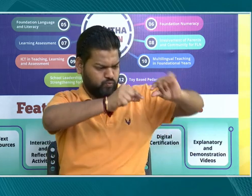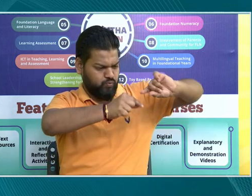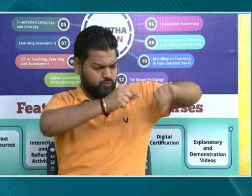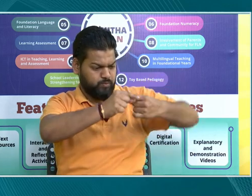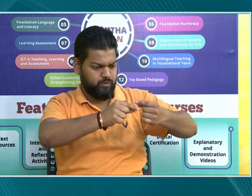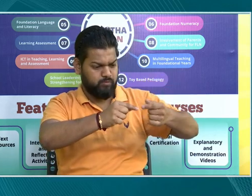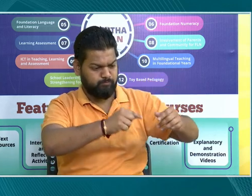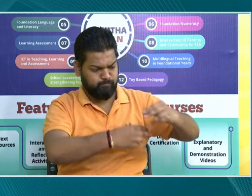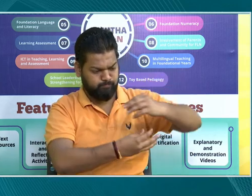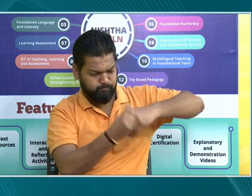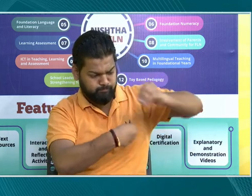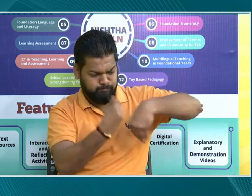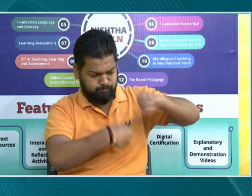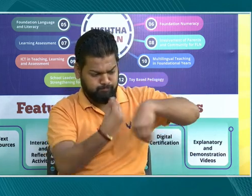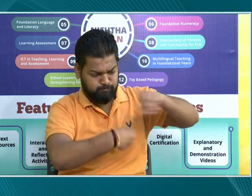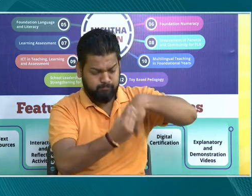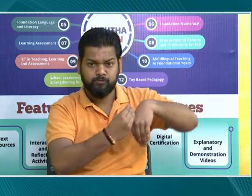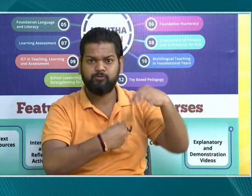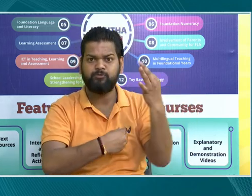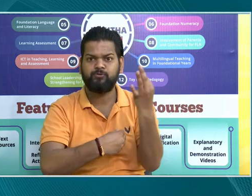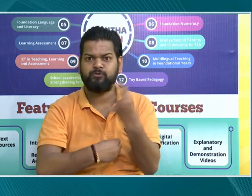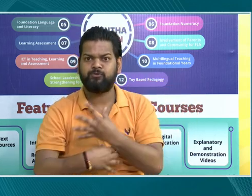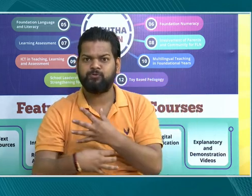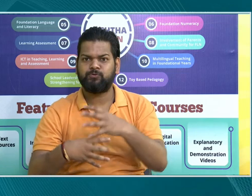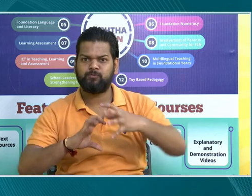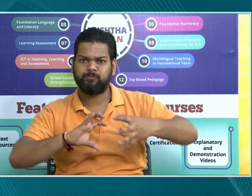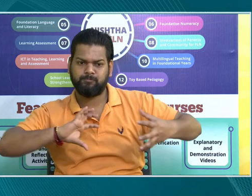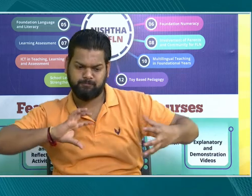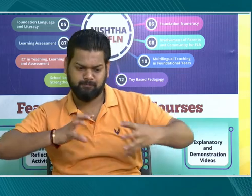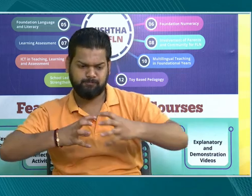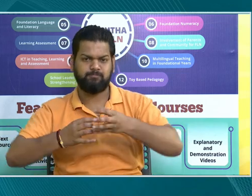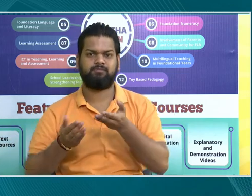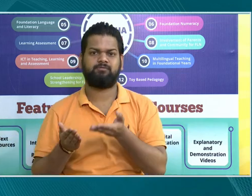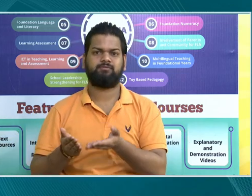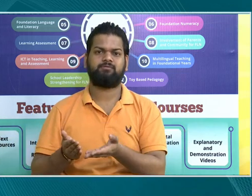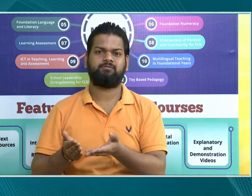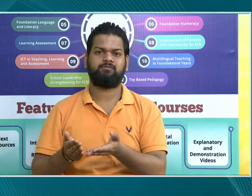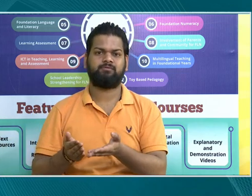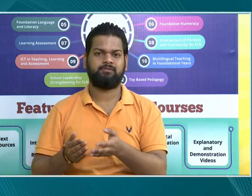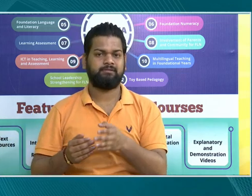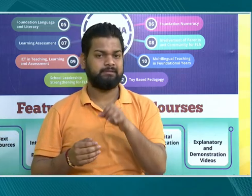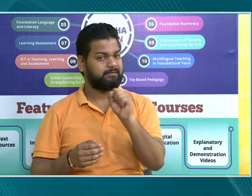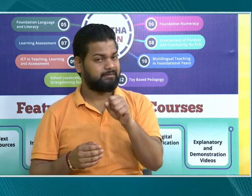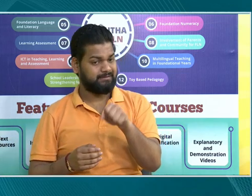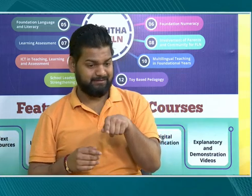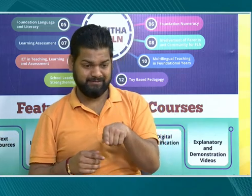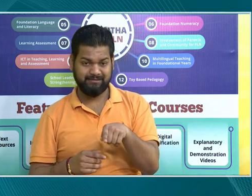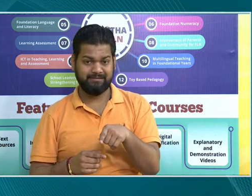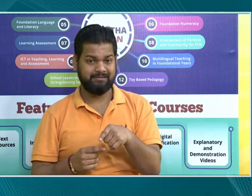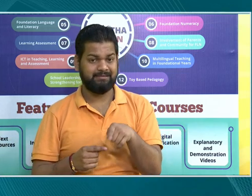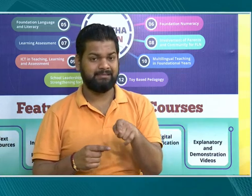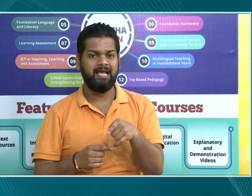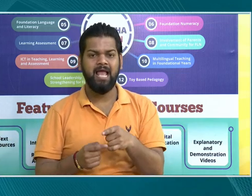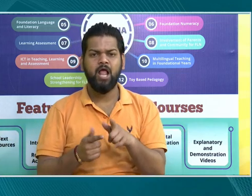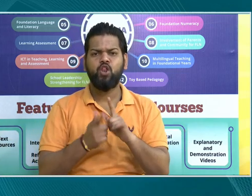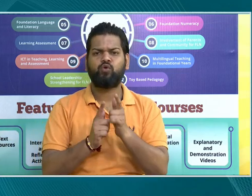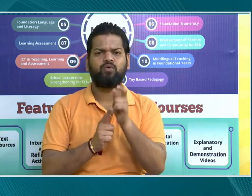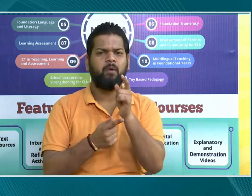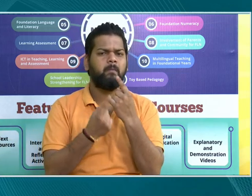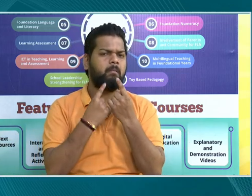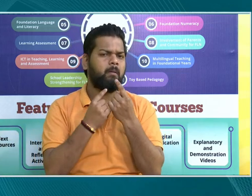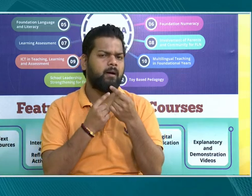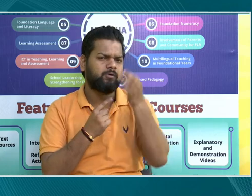there. Right. So we can use the same term in a different context as exactly. Well. Exactly. Okay.